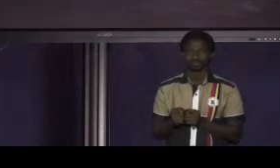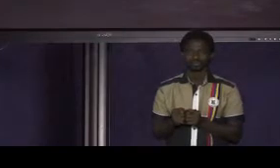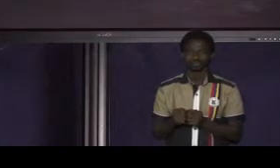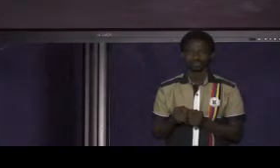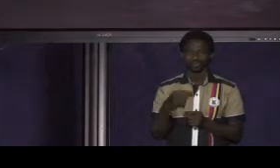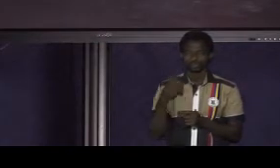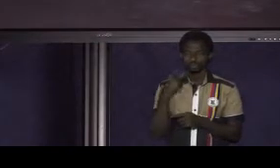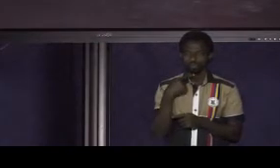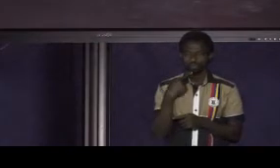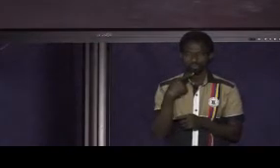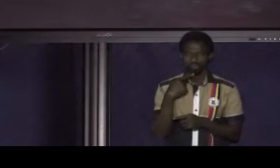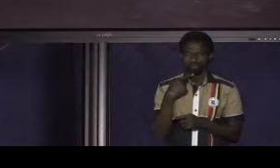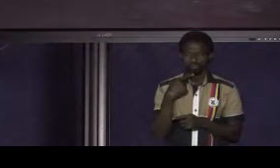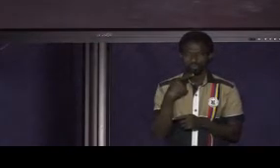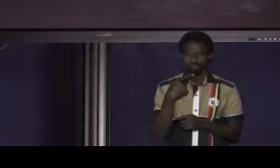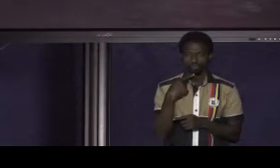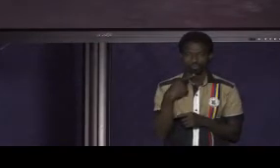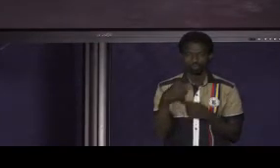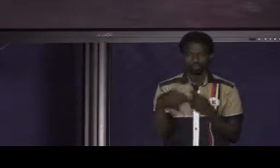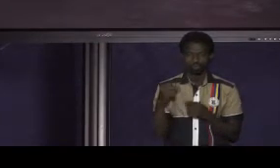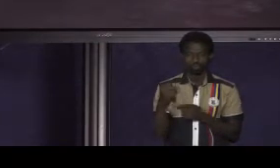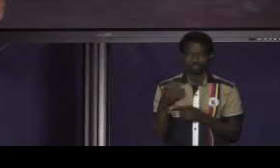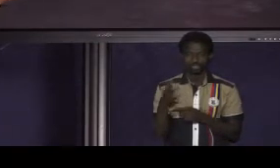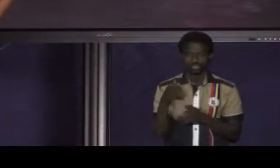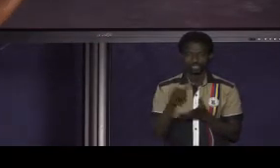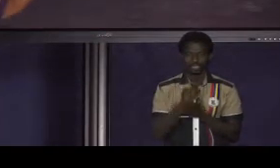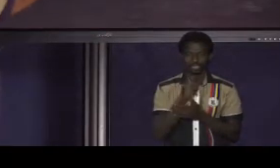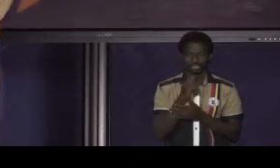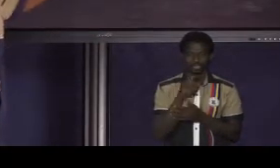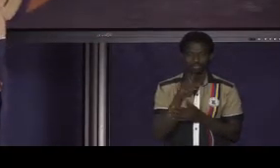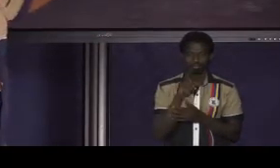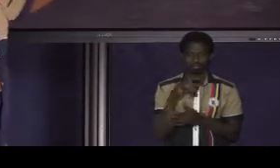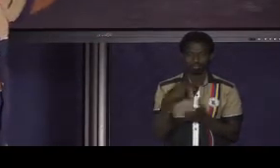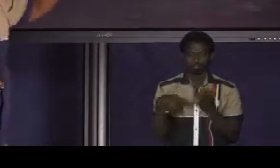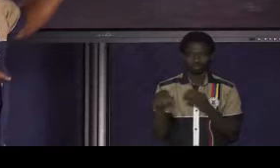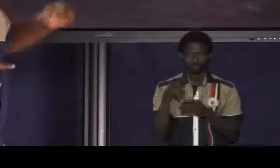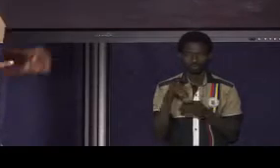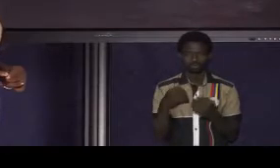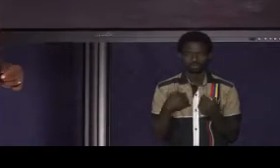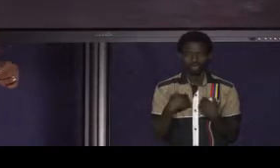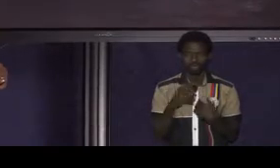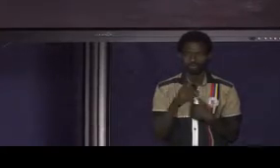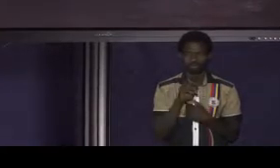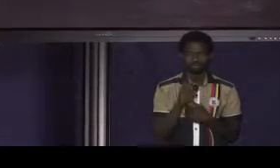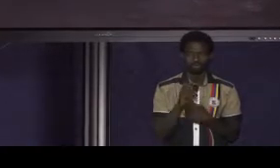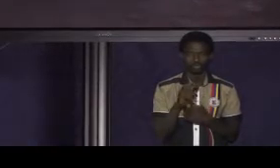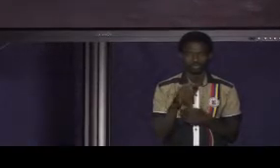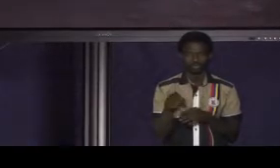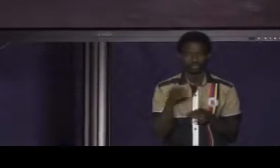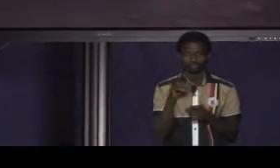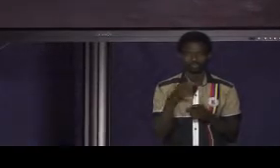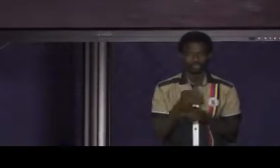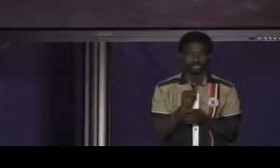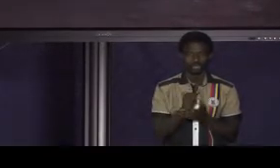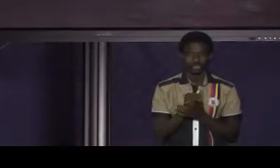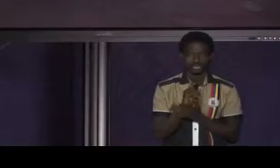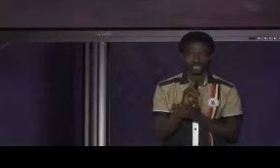Who goes there? That's a question. So what do you have there? The question mark. Did you get